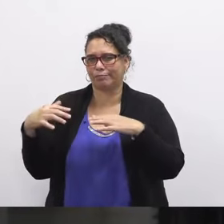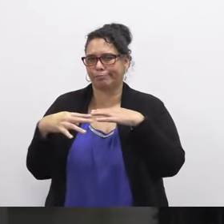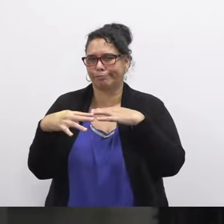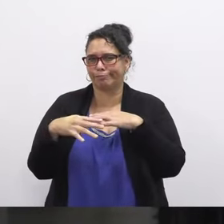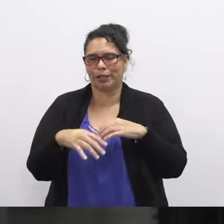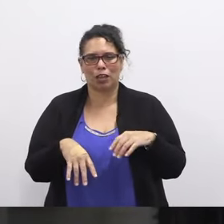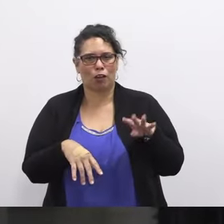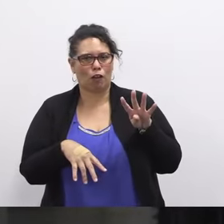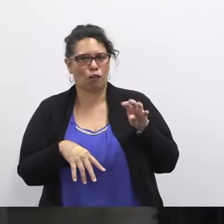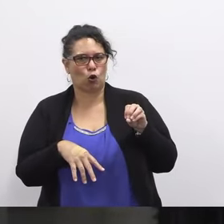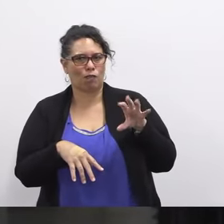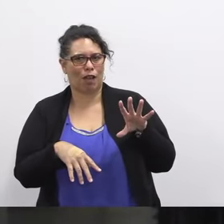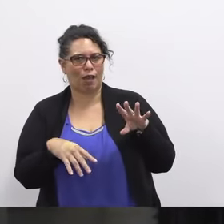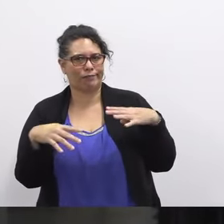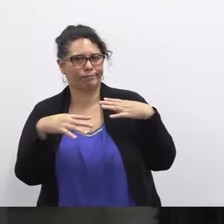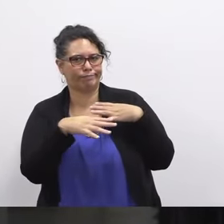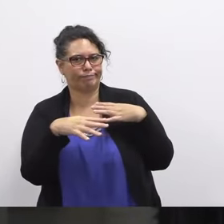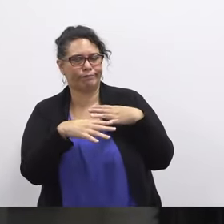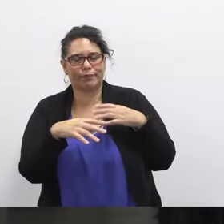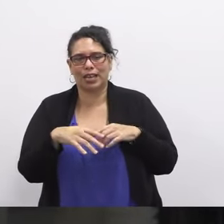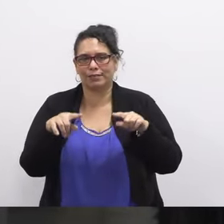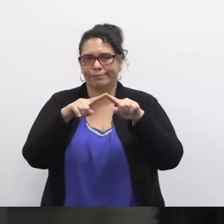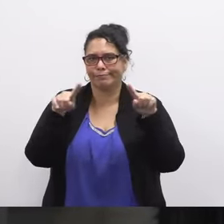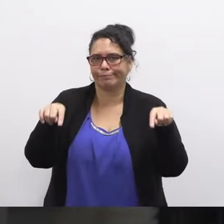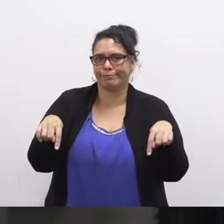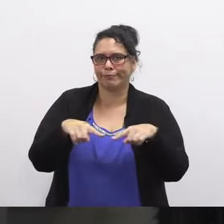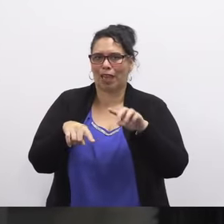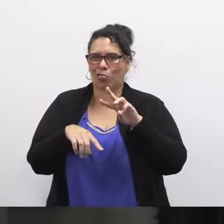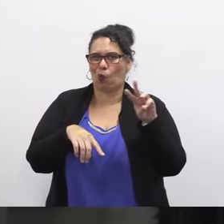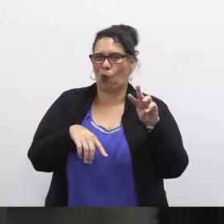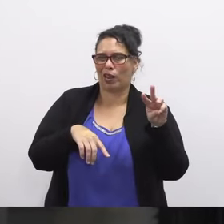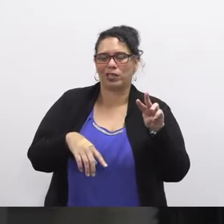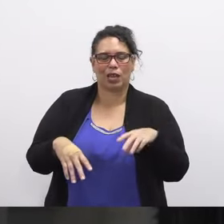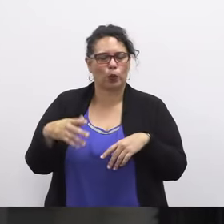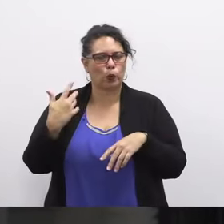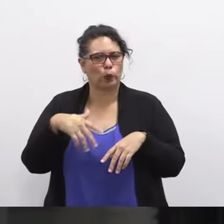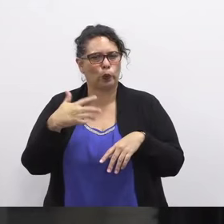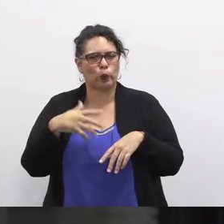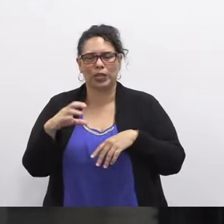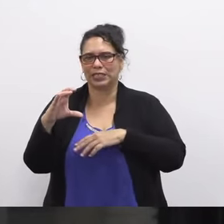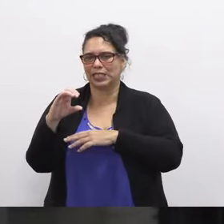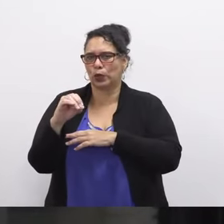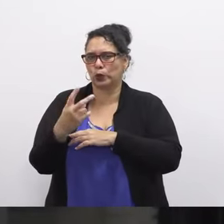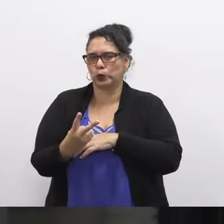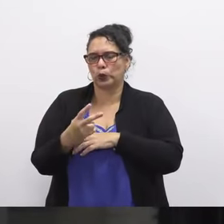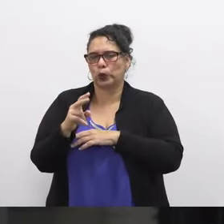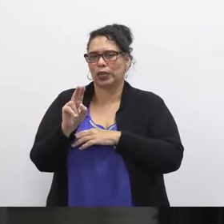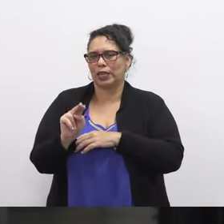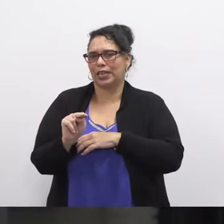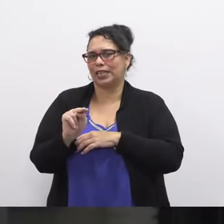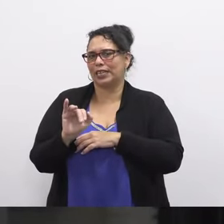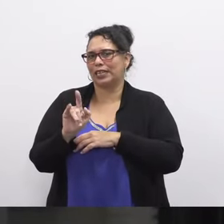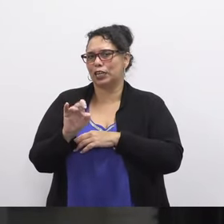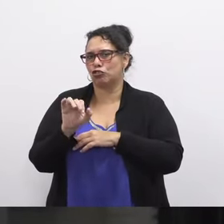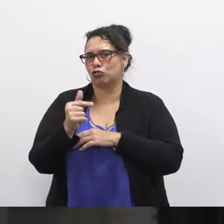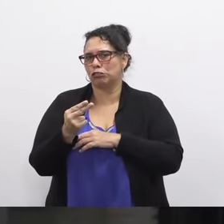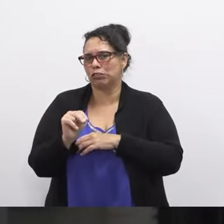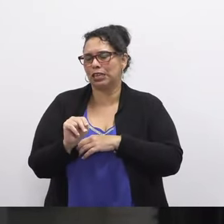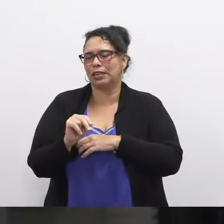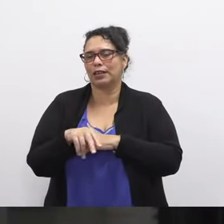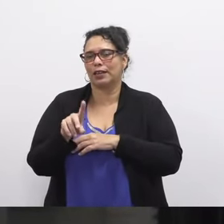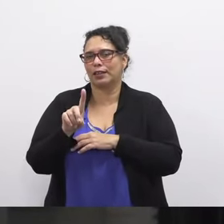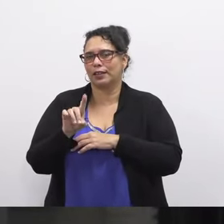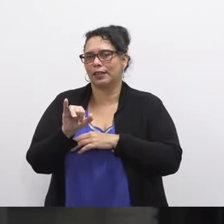13 refineries lining the edge of the west side, this creates a perfect storm of CO2 and nitrogen dioxide onto a majority